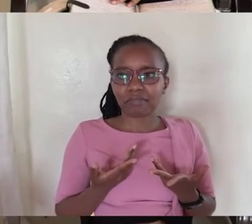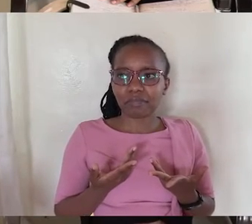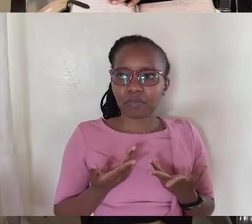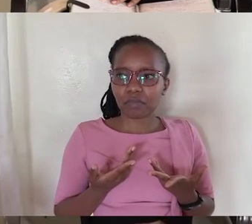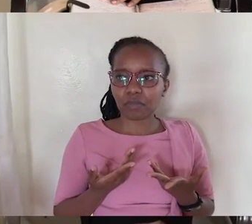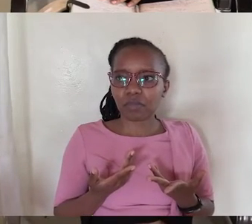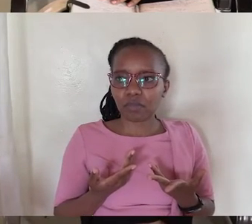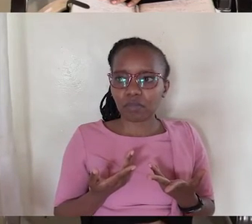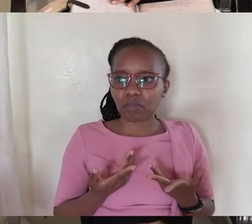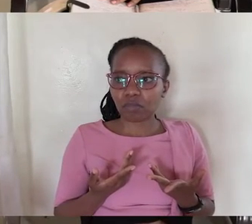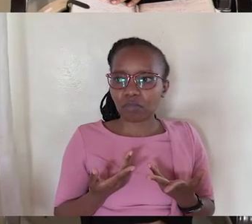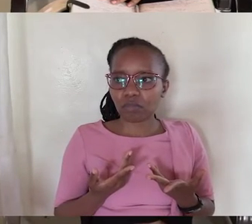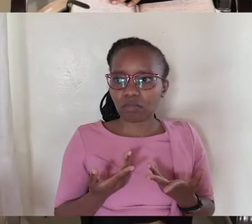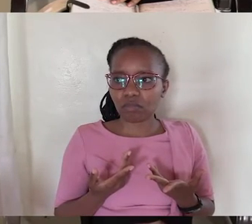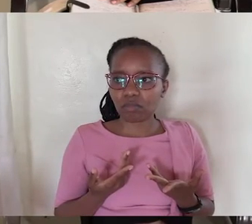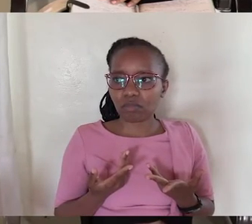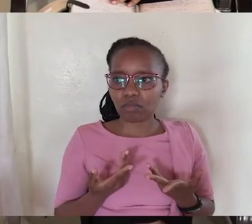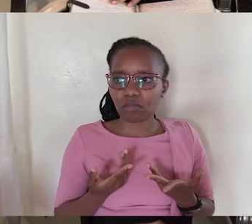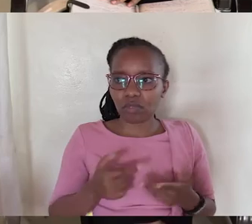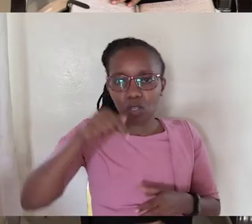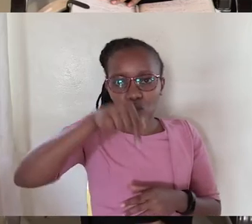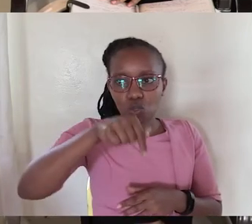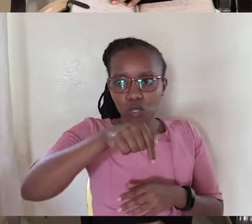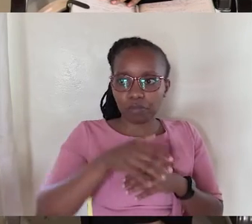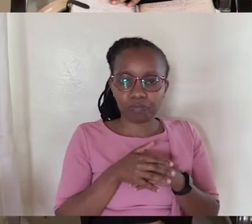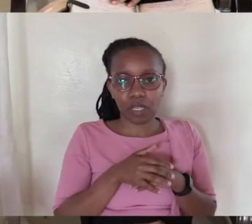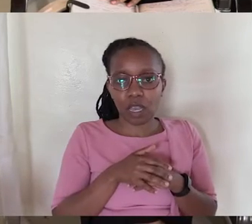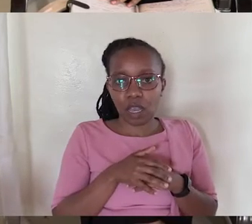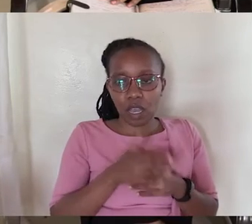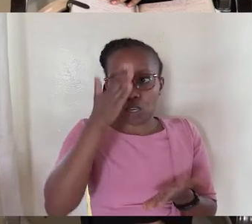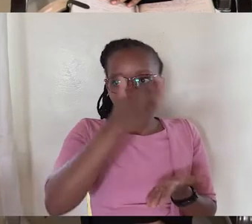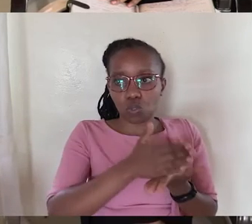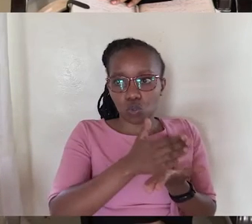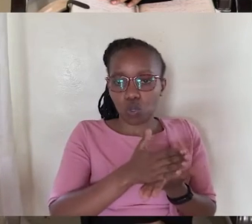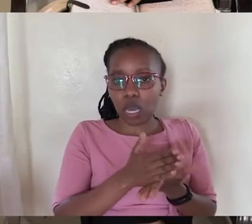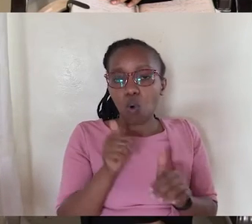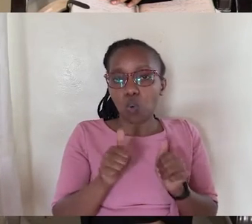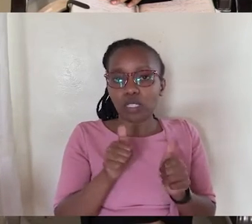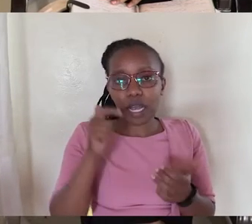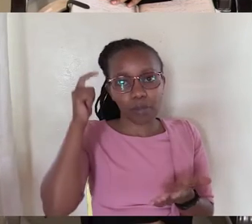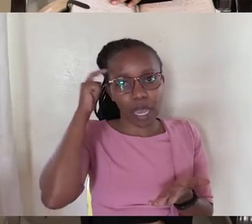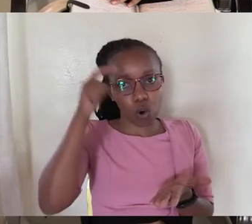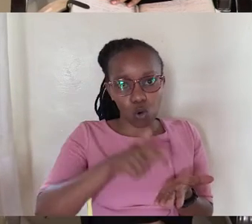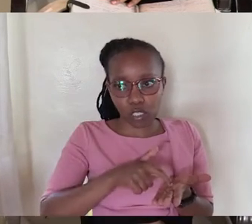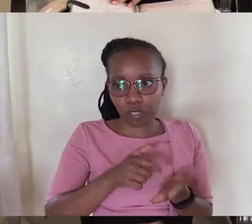we are presented, I'm finishing. So today we are presented with facts that beg to be acknowledged.